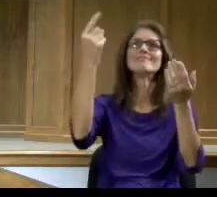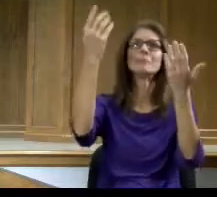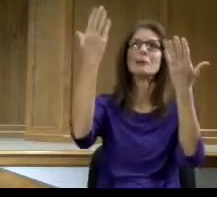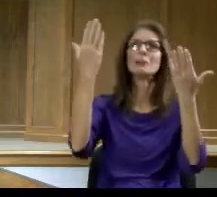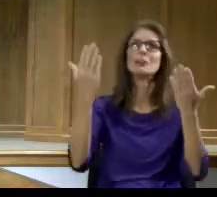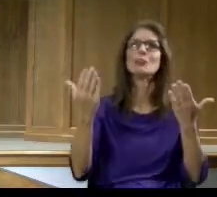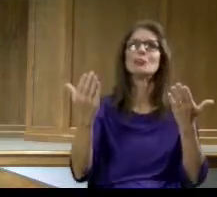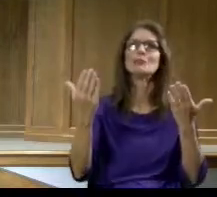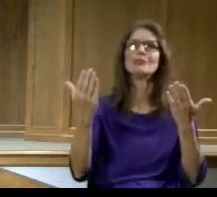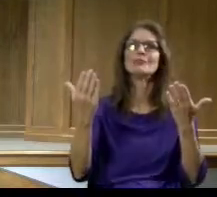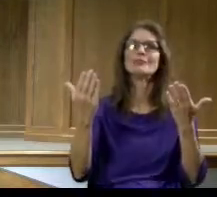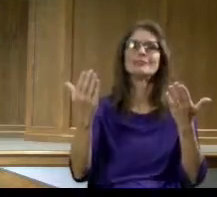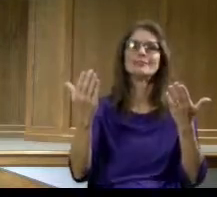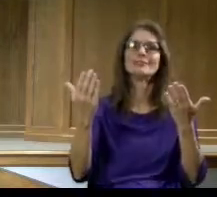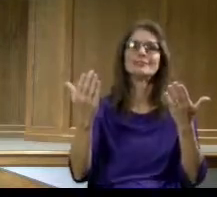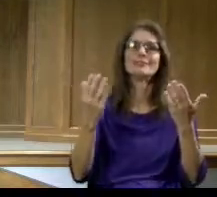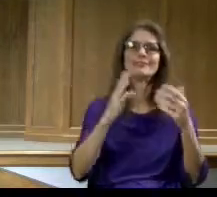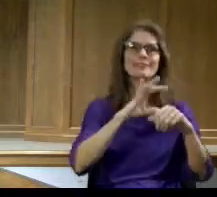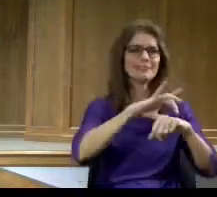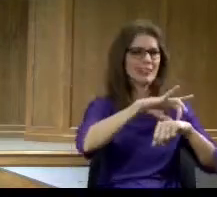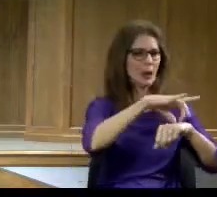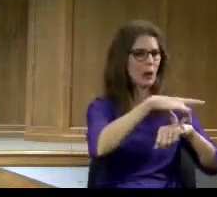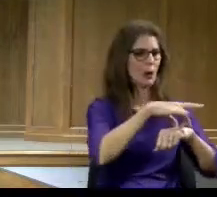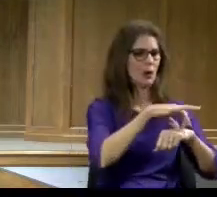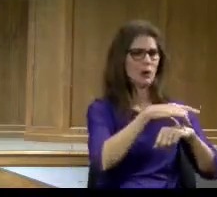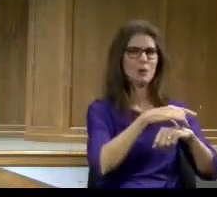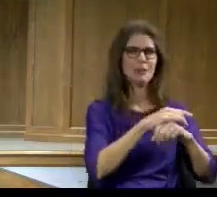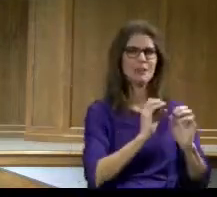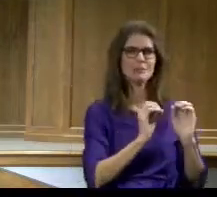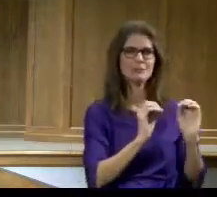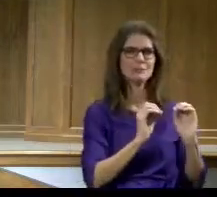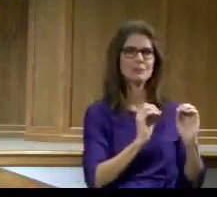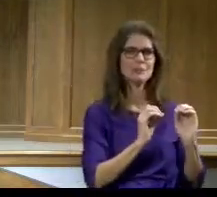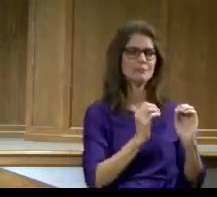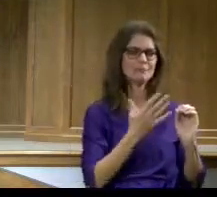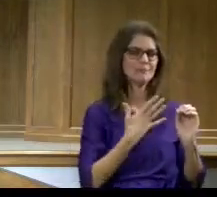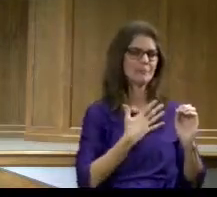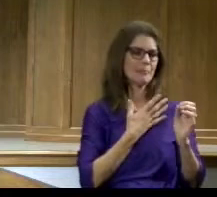And earth has nothing I desire besides you.